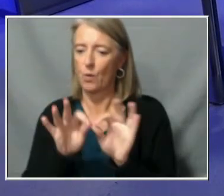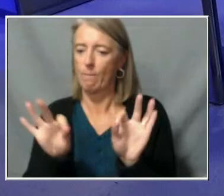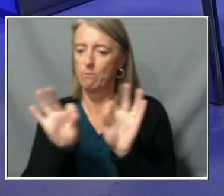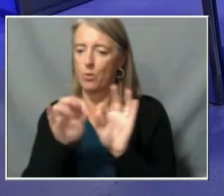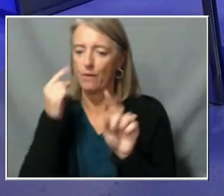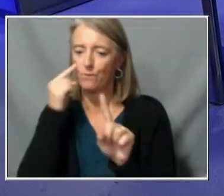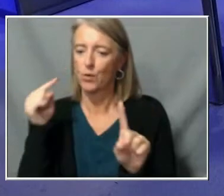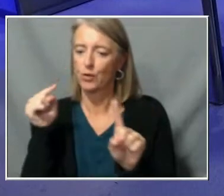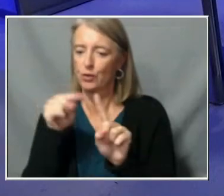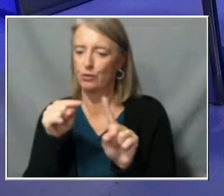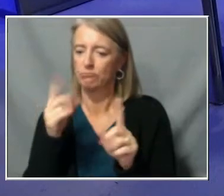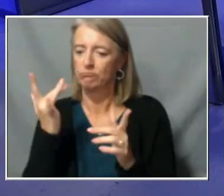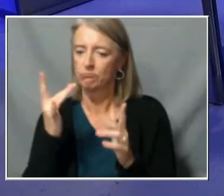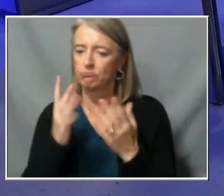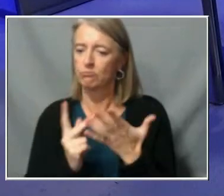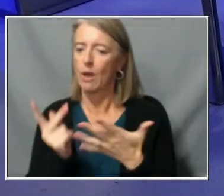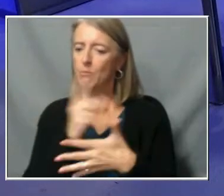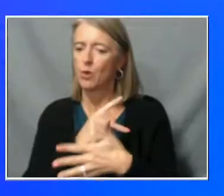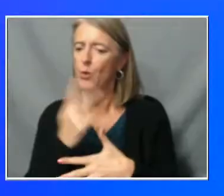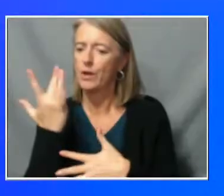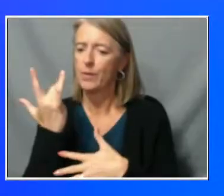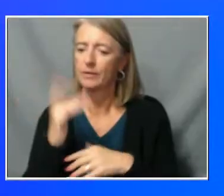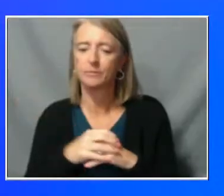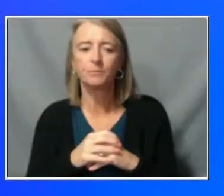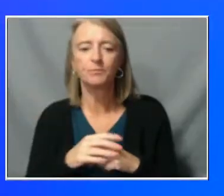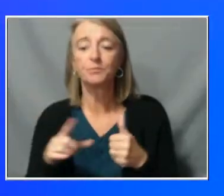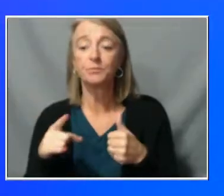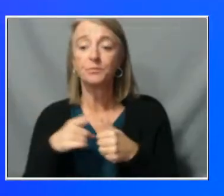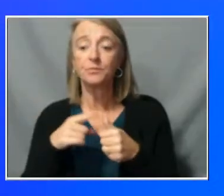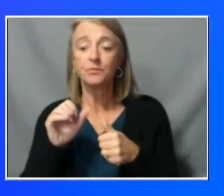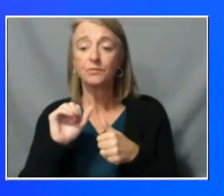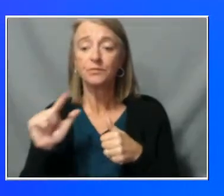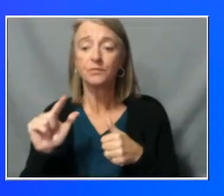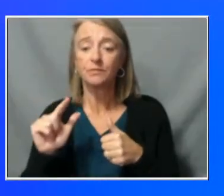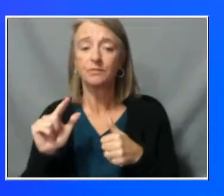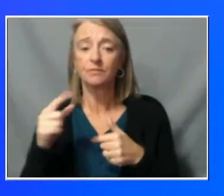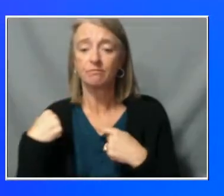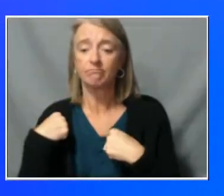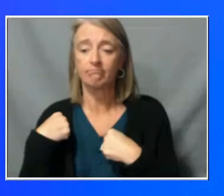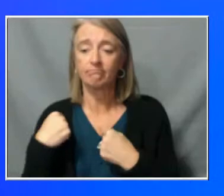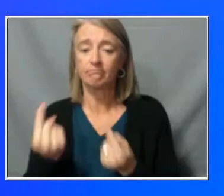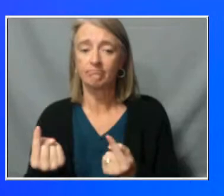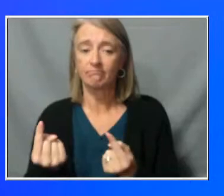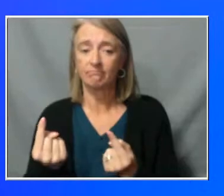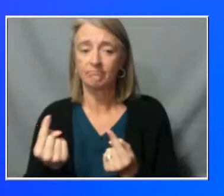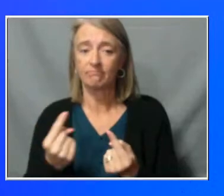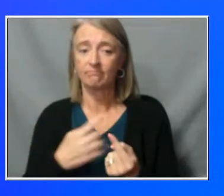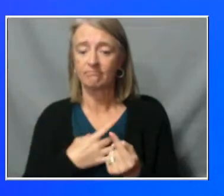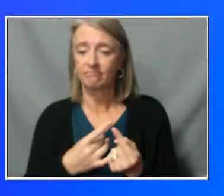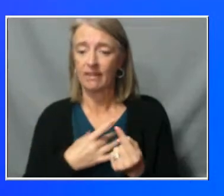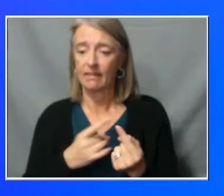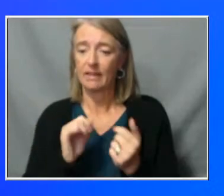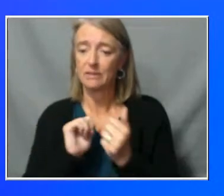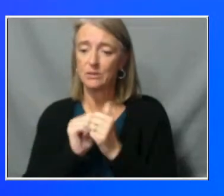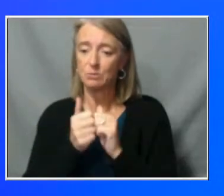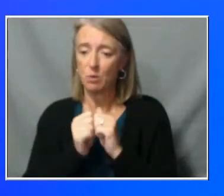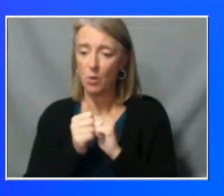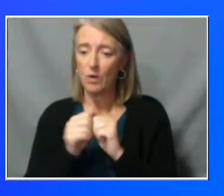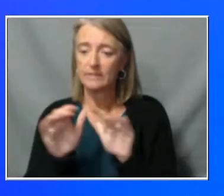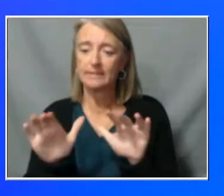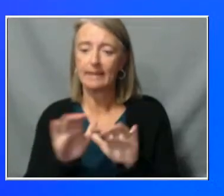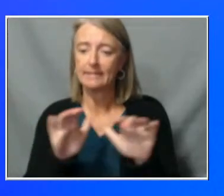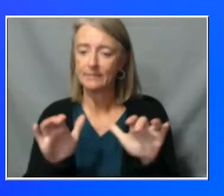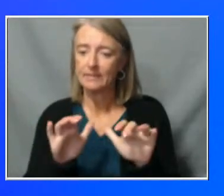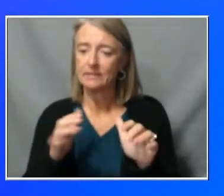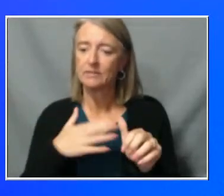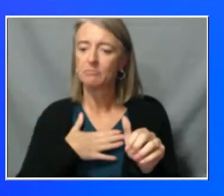Why is it such a priority? Well, first of all, it's always been, I've always liked to do sports and activities. My